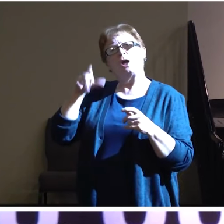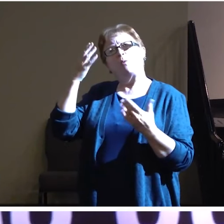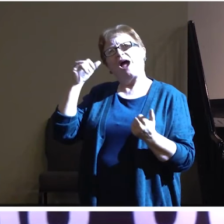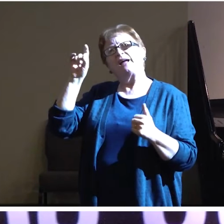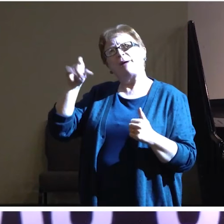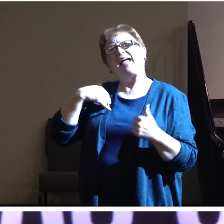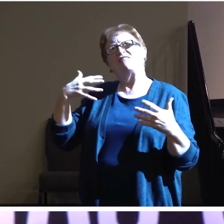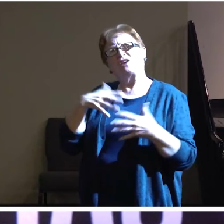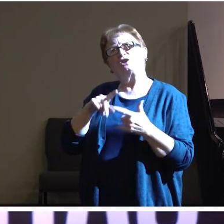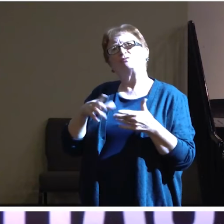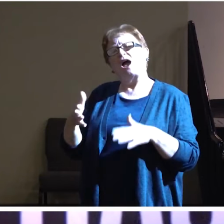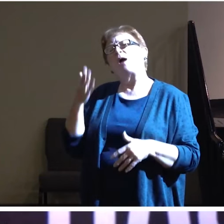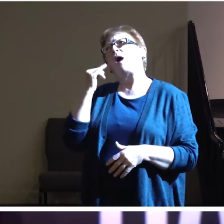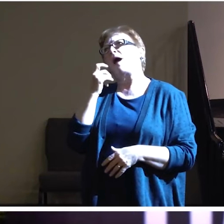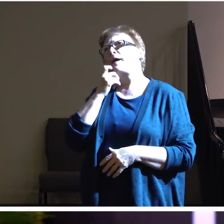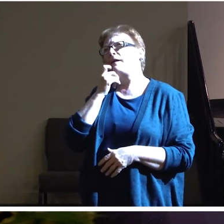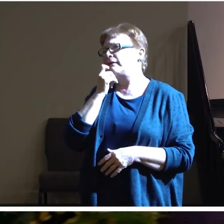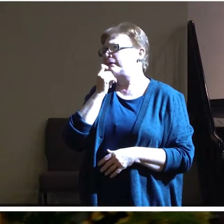Why are you afraid of dying?